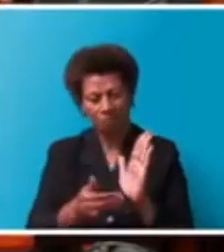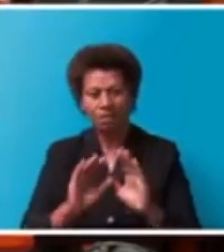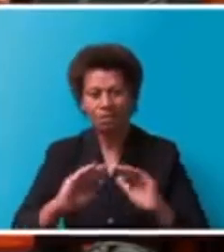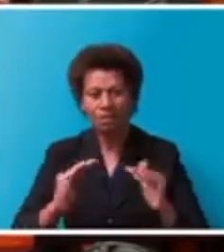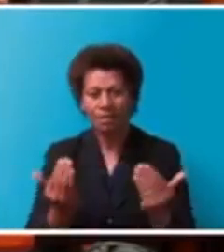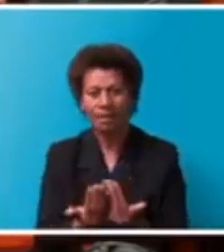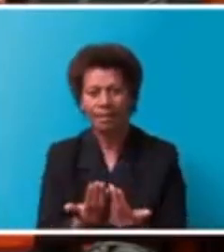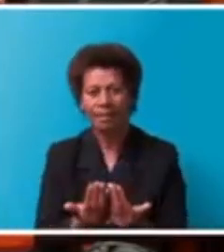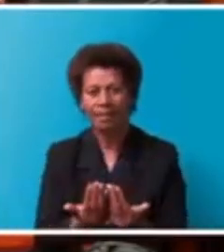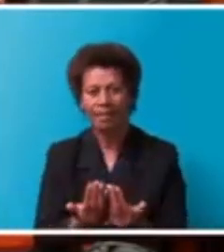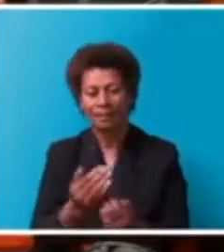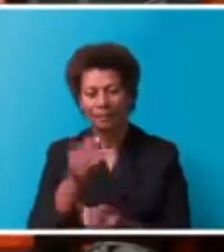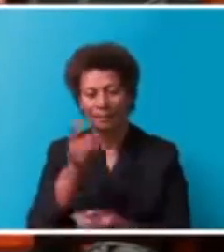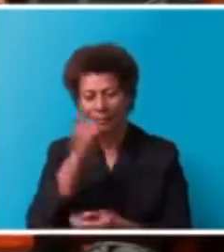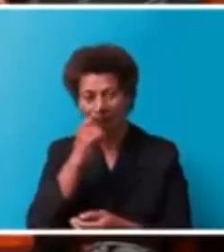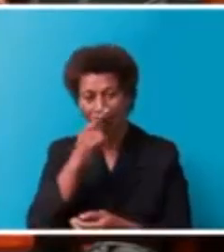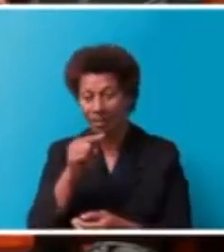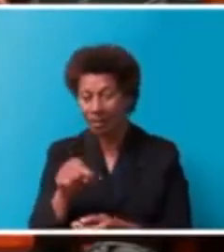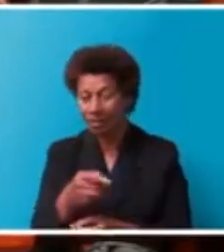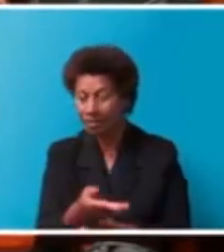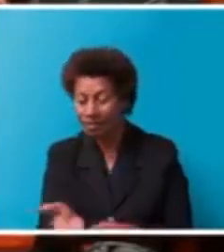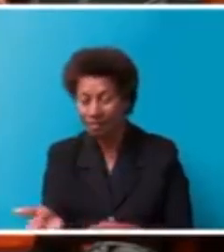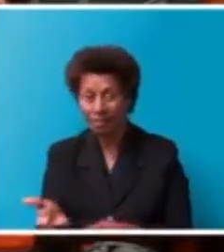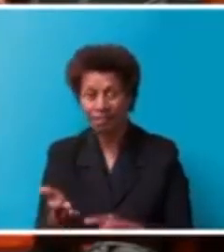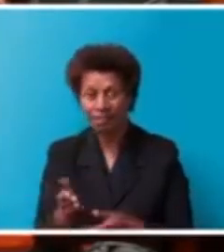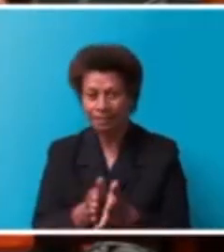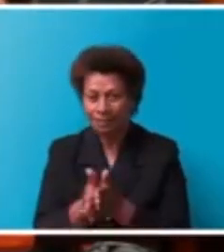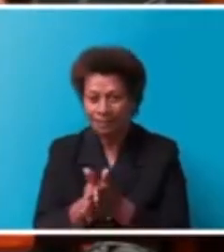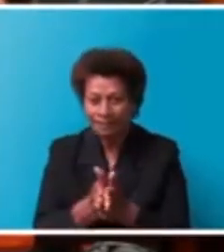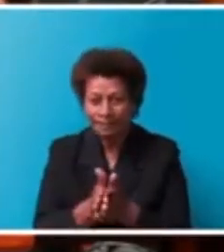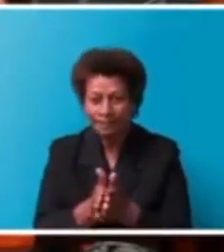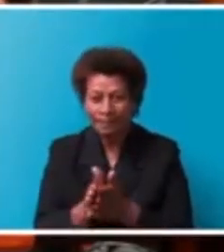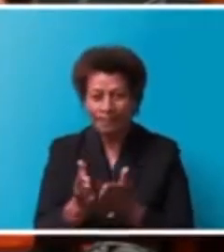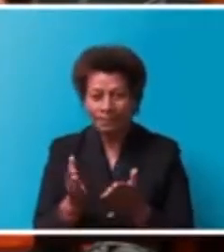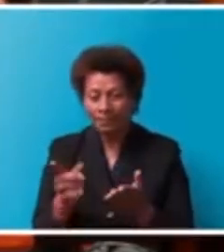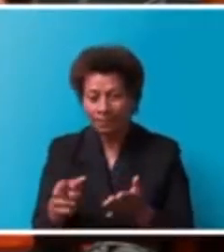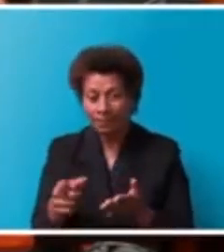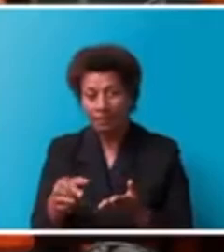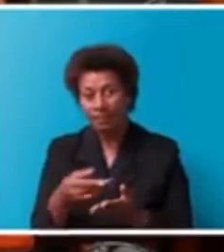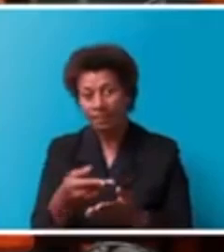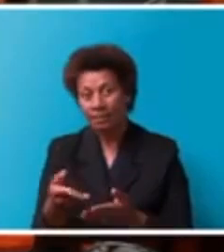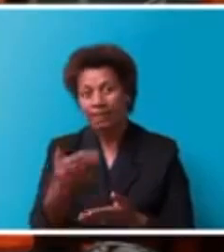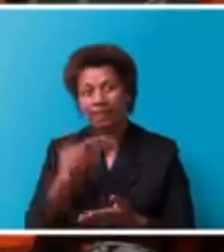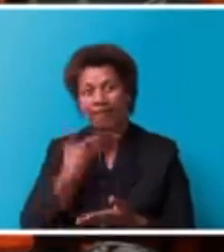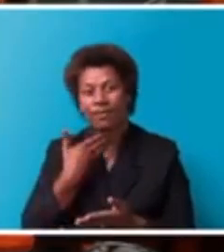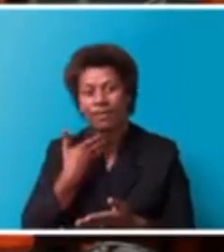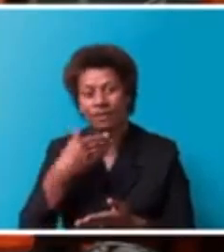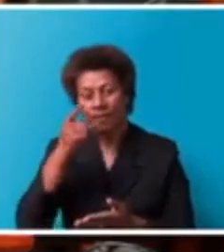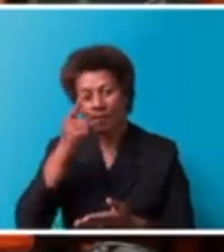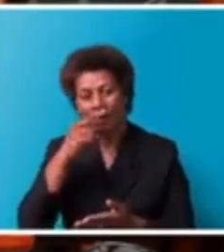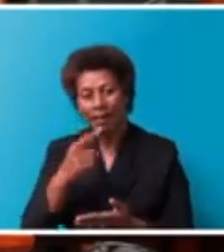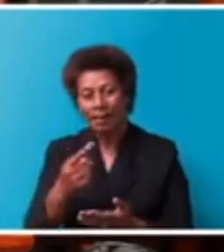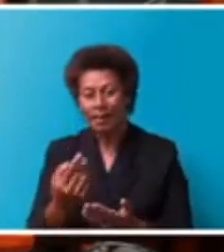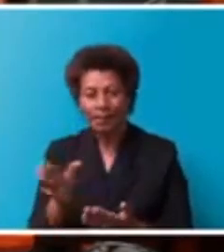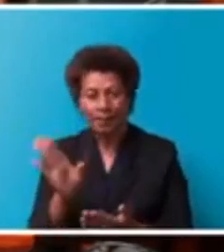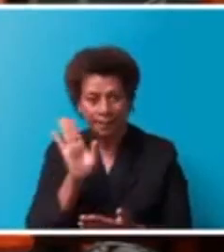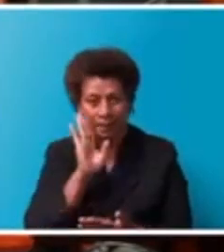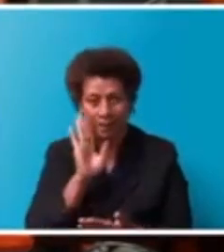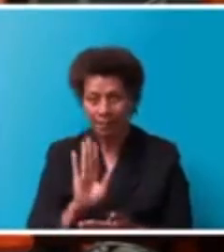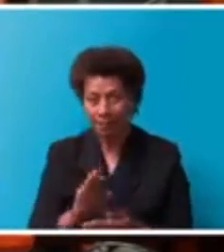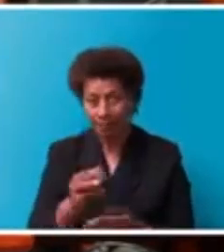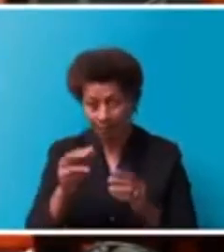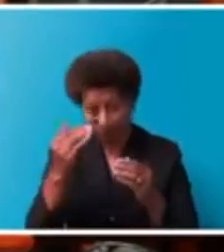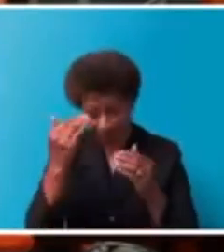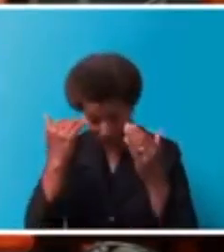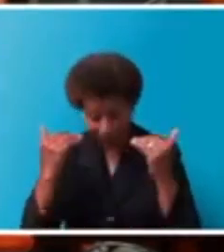that has the people's aspirations, their ambition, most importantly, their voice. Mr. Speaker, with your leave, I ask